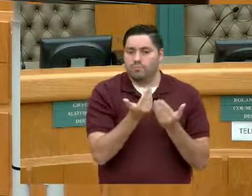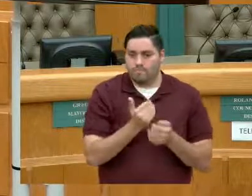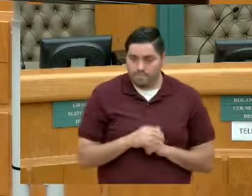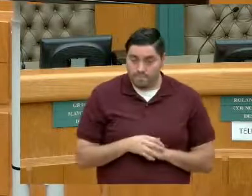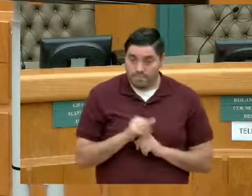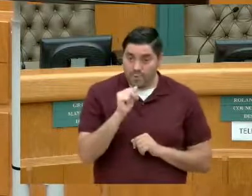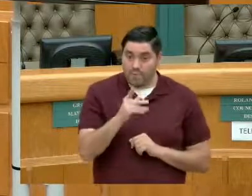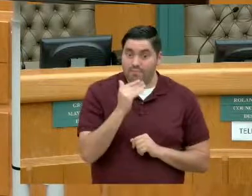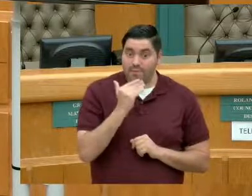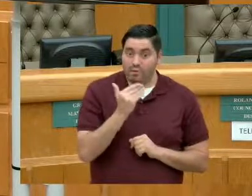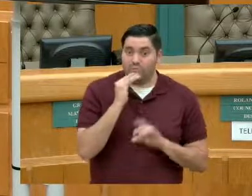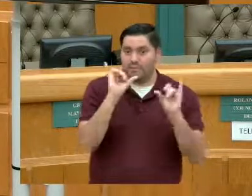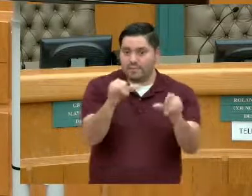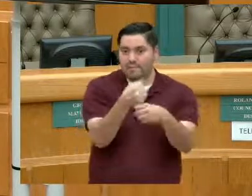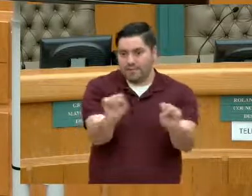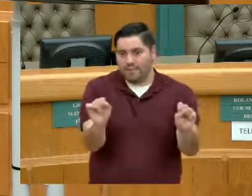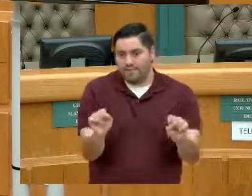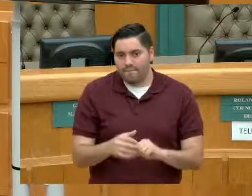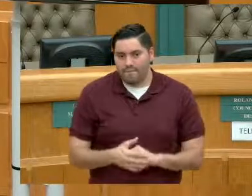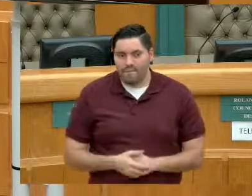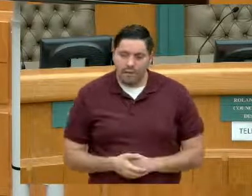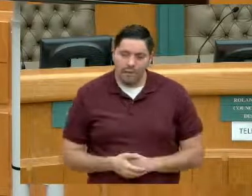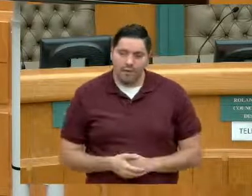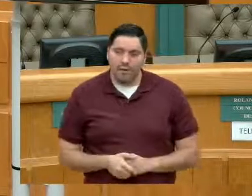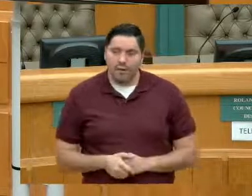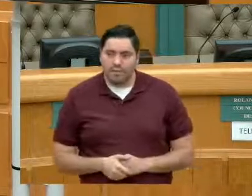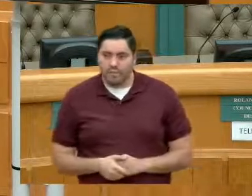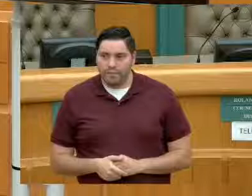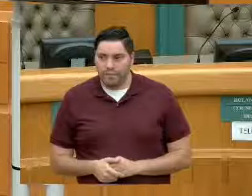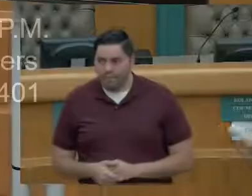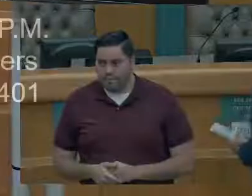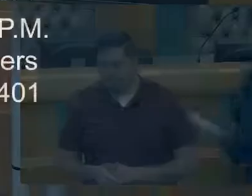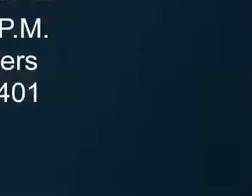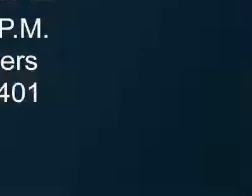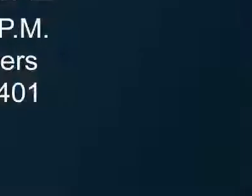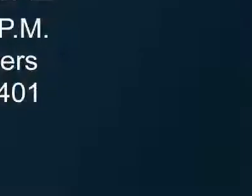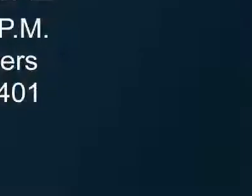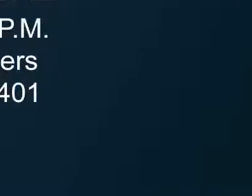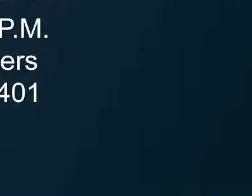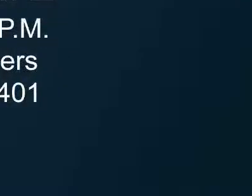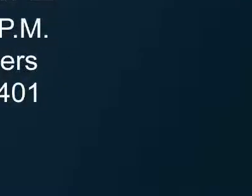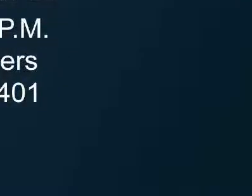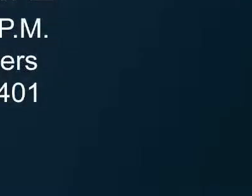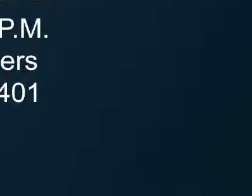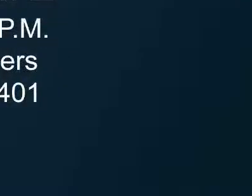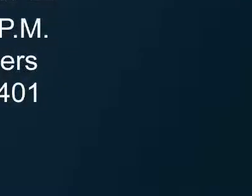that'll take you to those dashboards of information. All right, thank you. Stay safe.